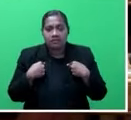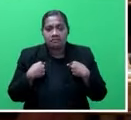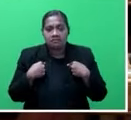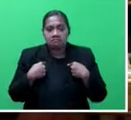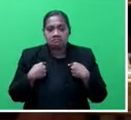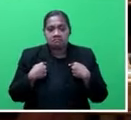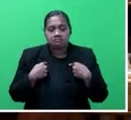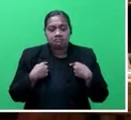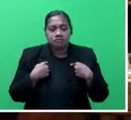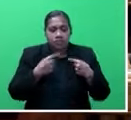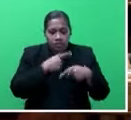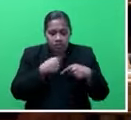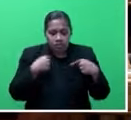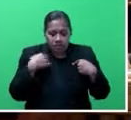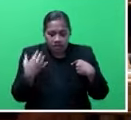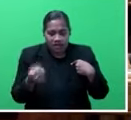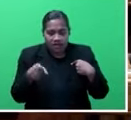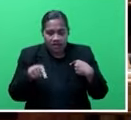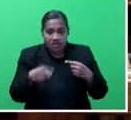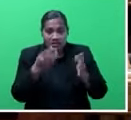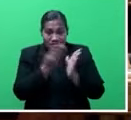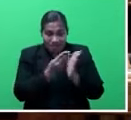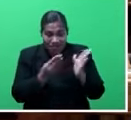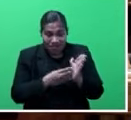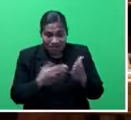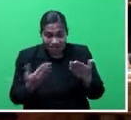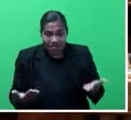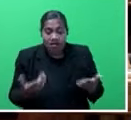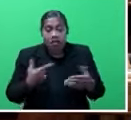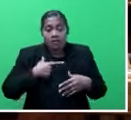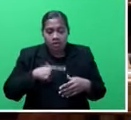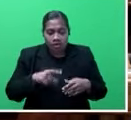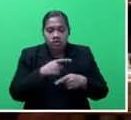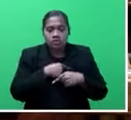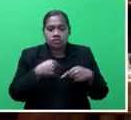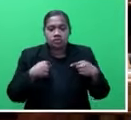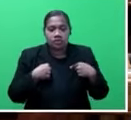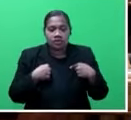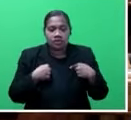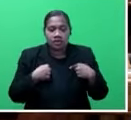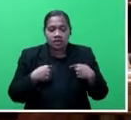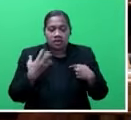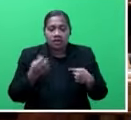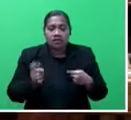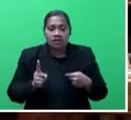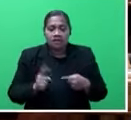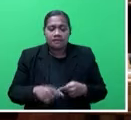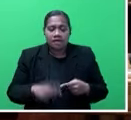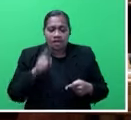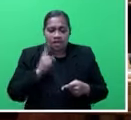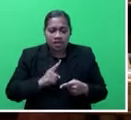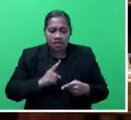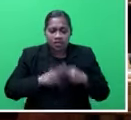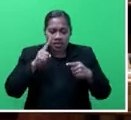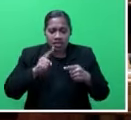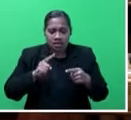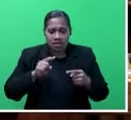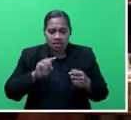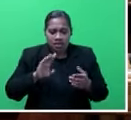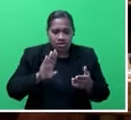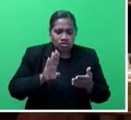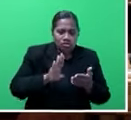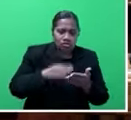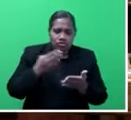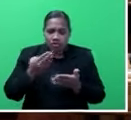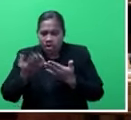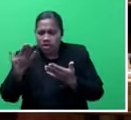this revised budget because we have managed to have a quick turnaround. We have surplus